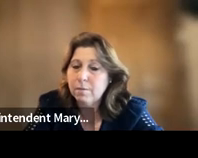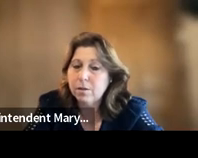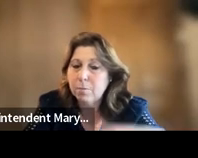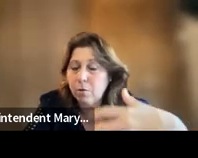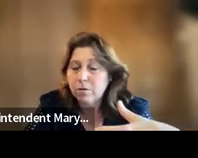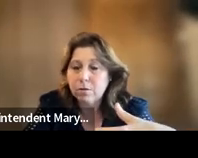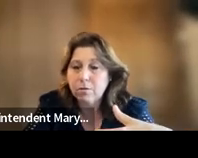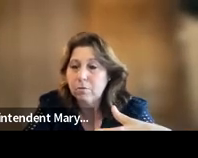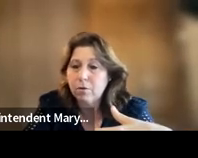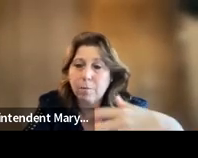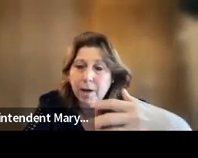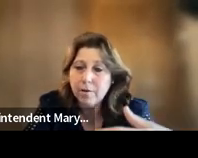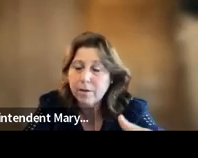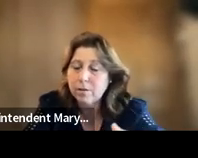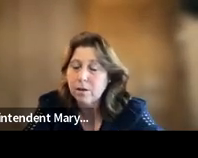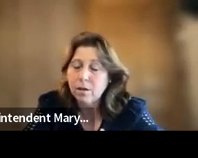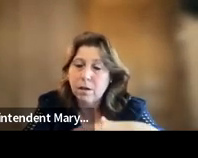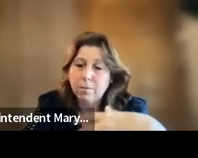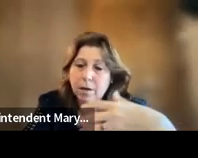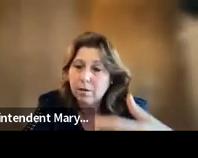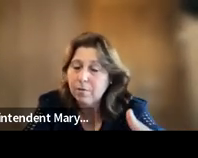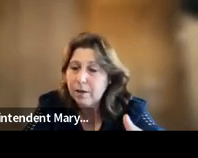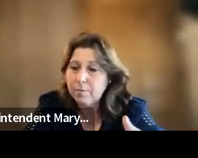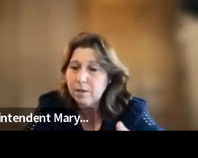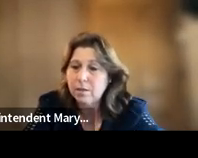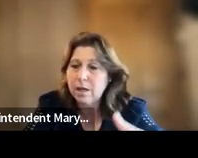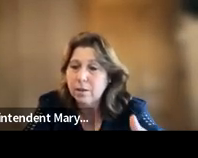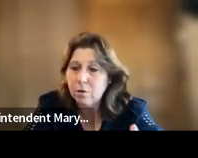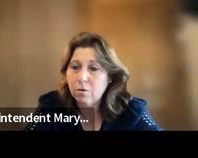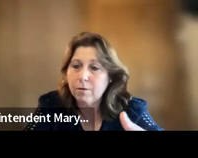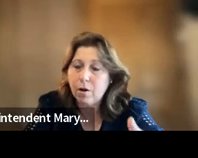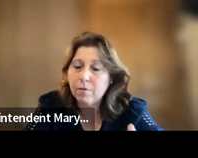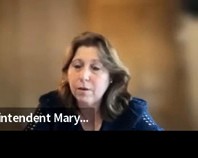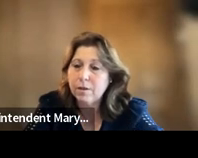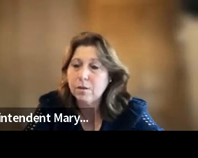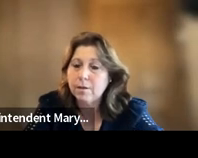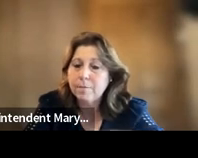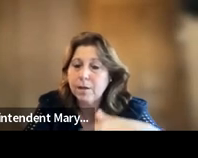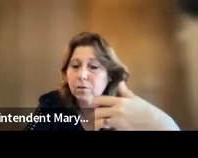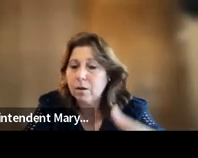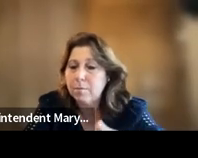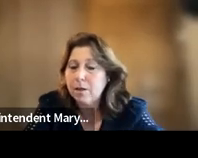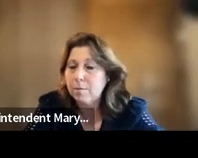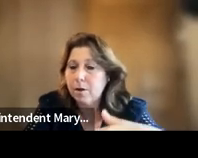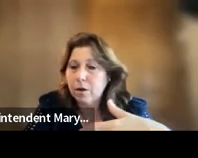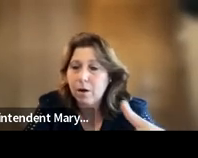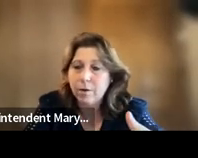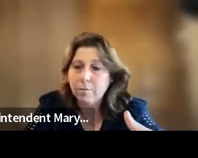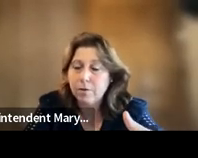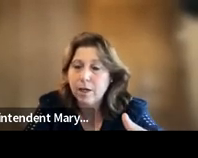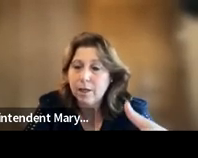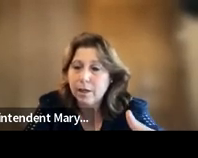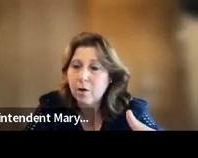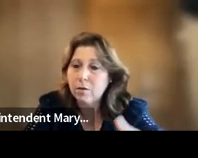it's important to for our parents and our families to take note of the offerings I'll talk in a minute about